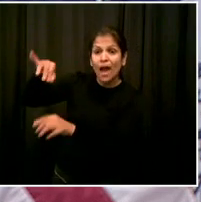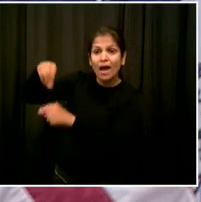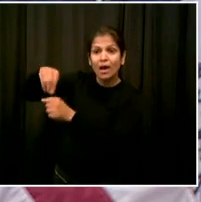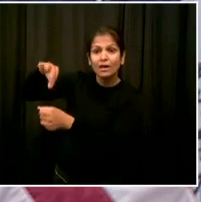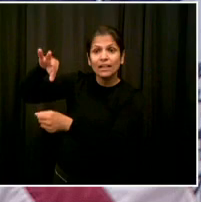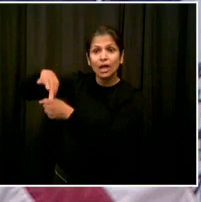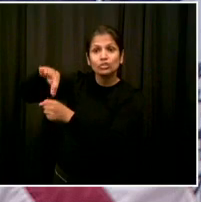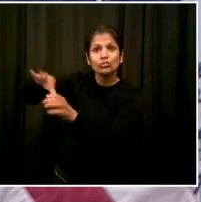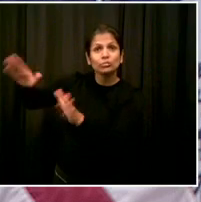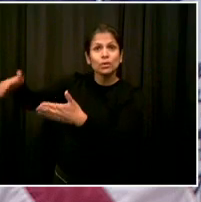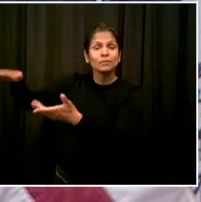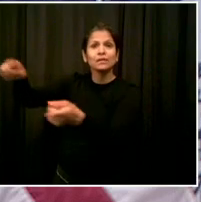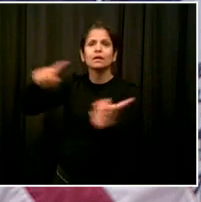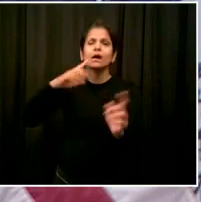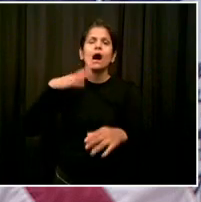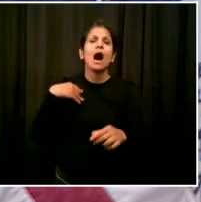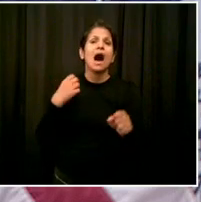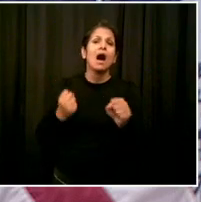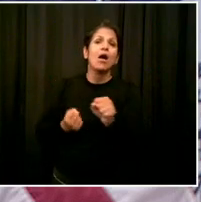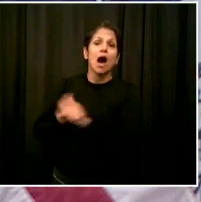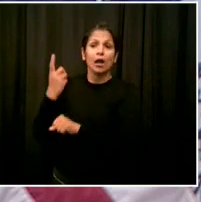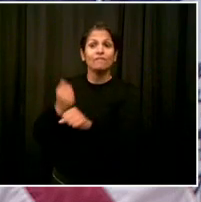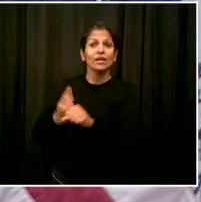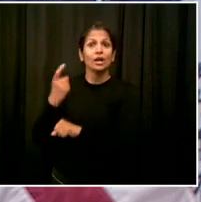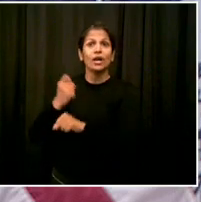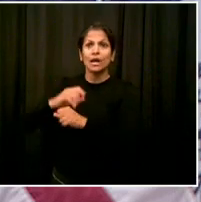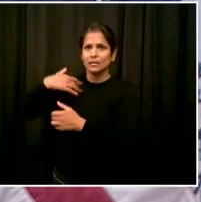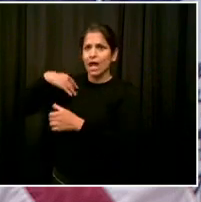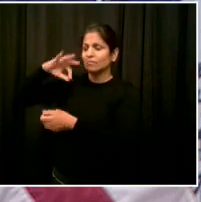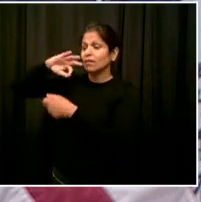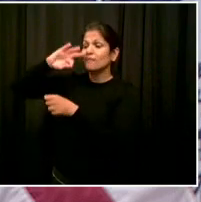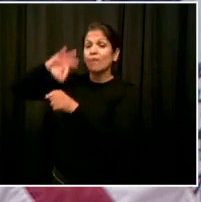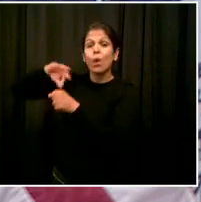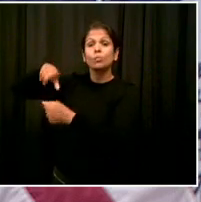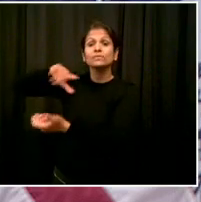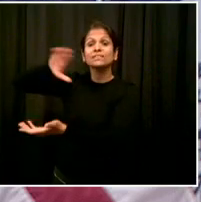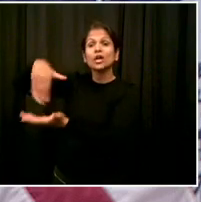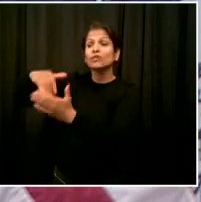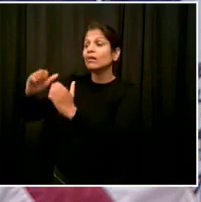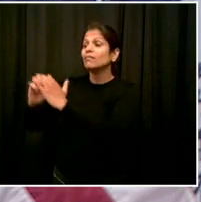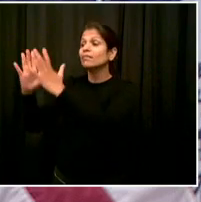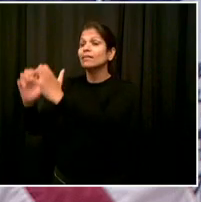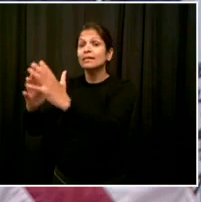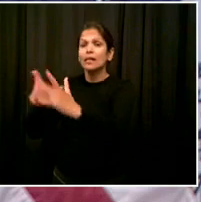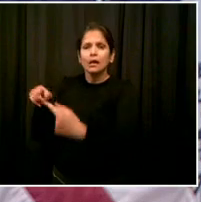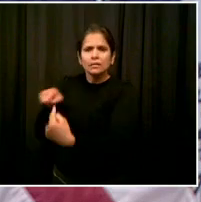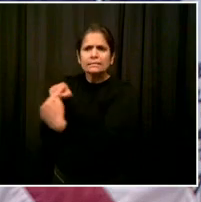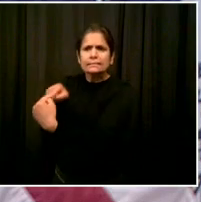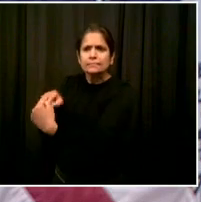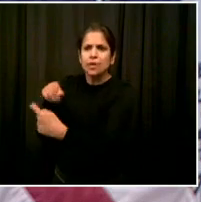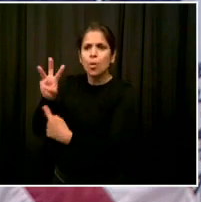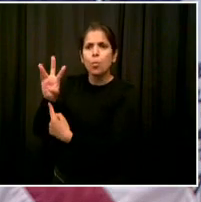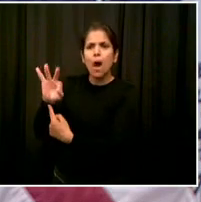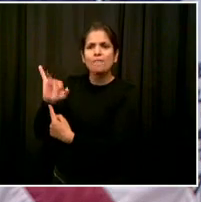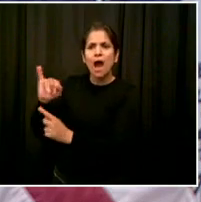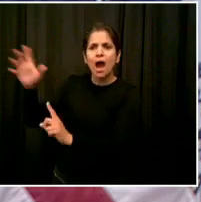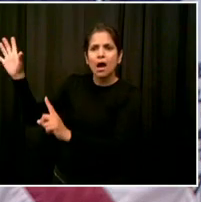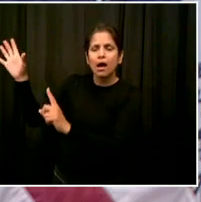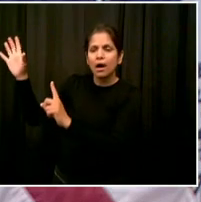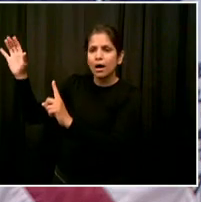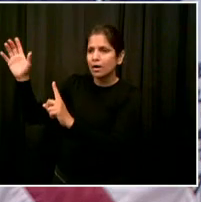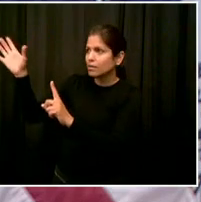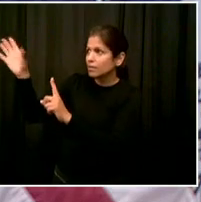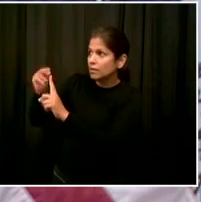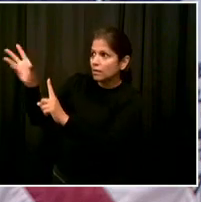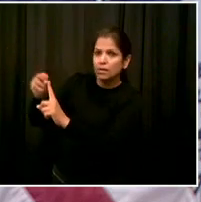assume that the voting will be easy and smooth and user-friendly and that people are going to have a good experience, not brace themselves for a bad